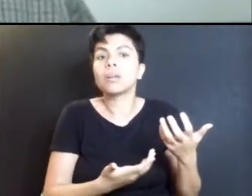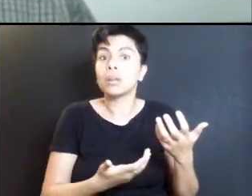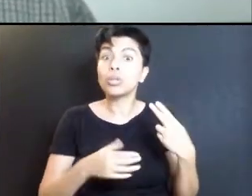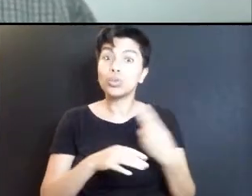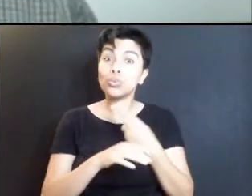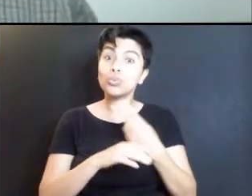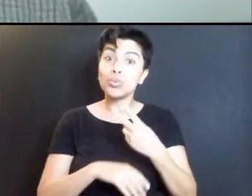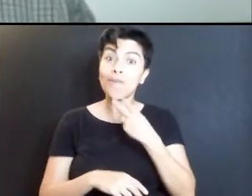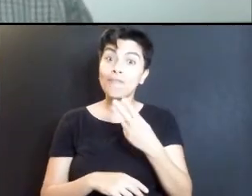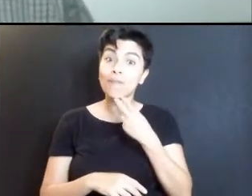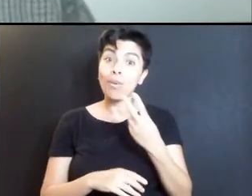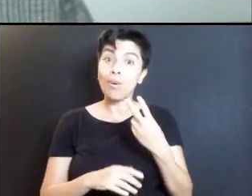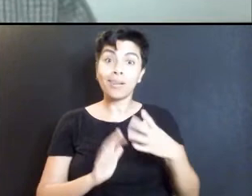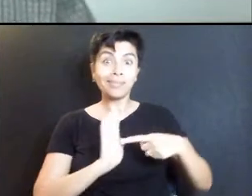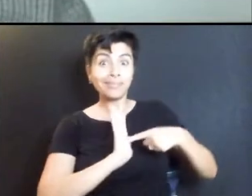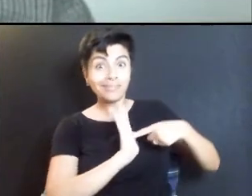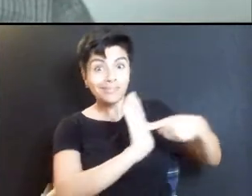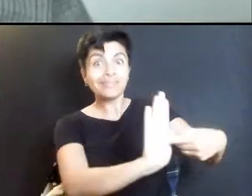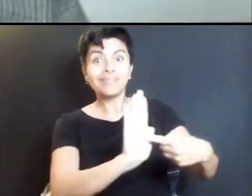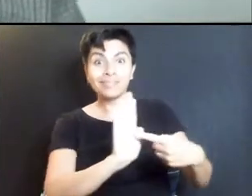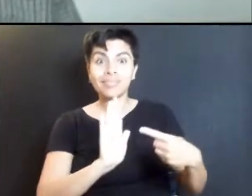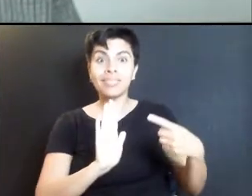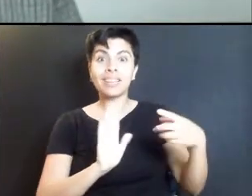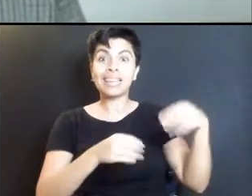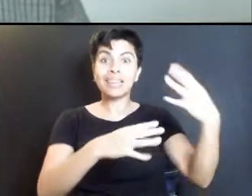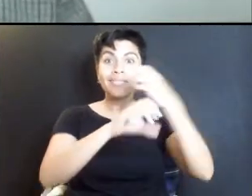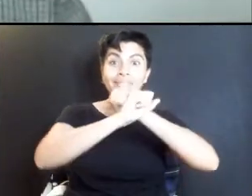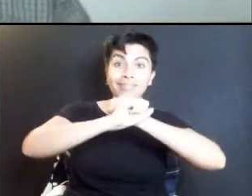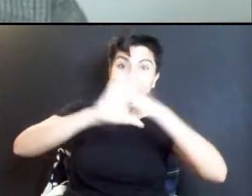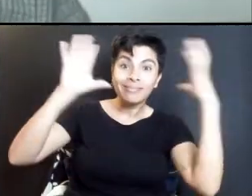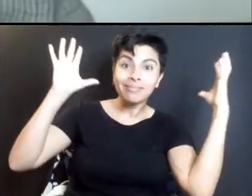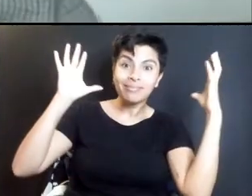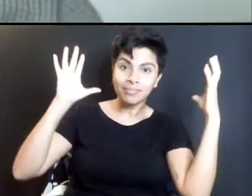Use your voice to help paint the story.